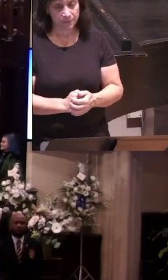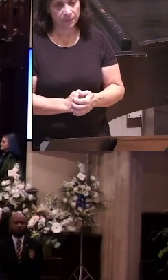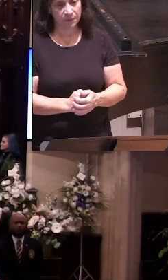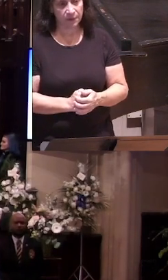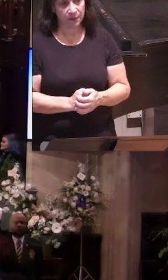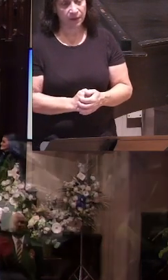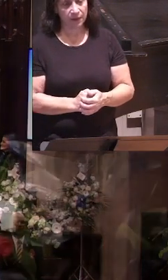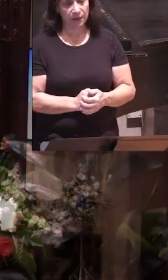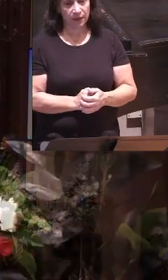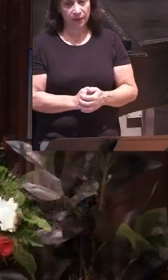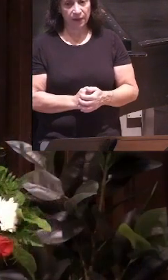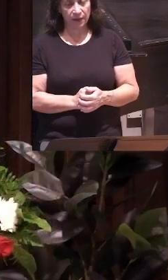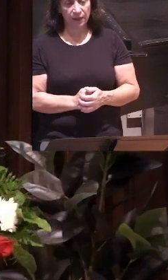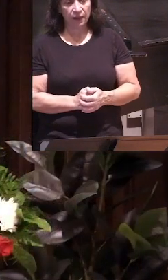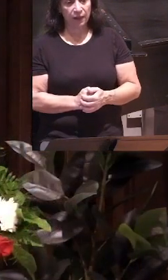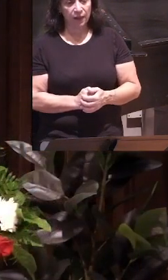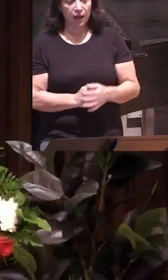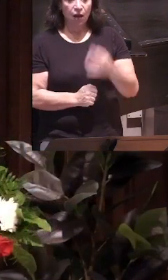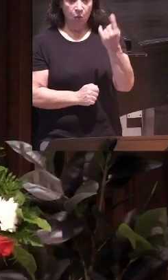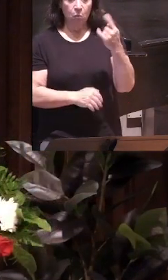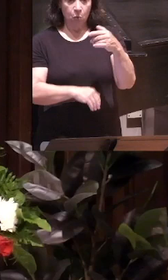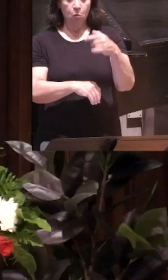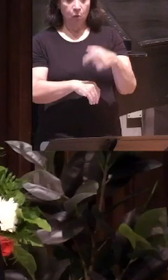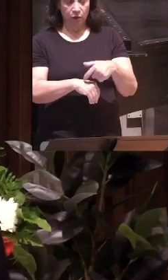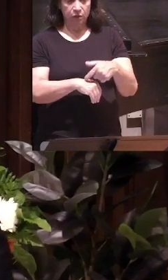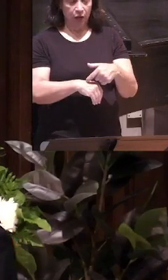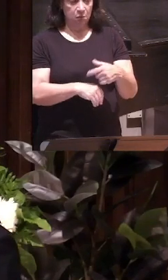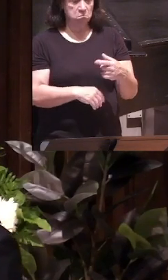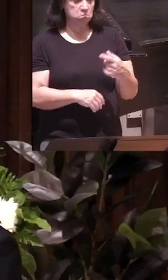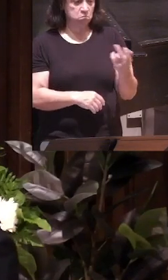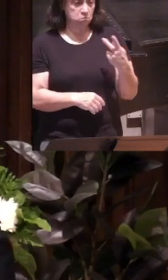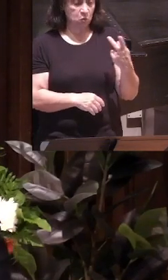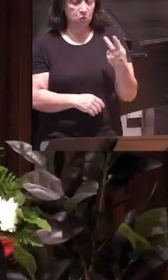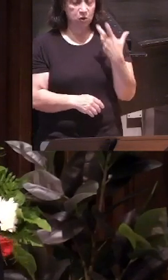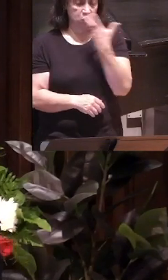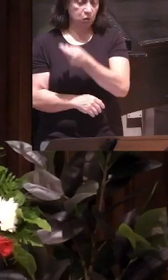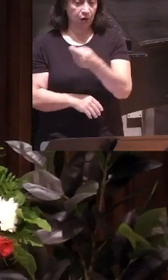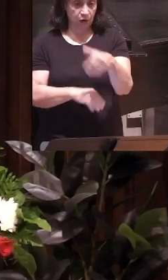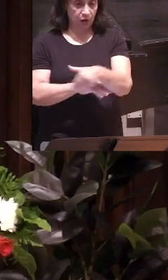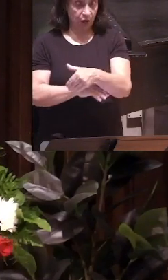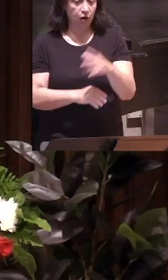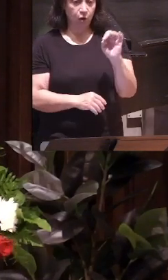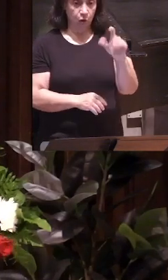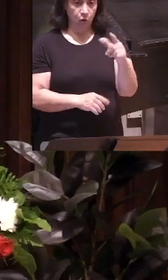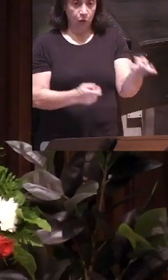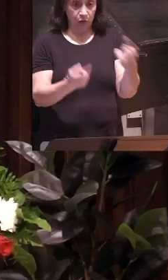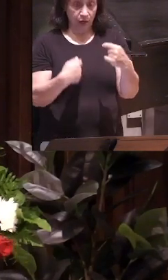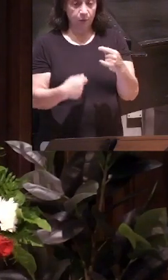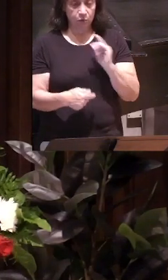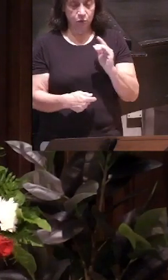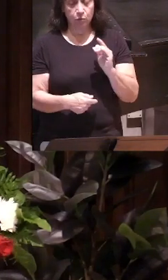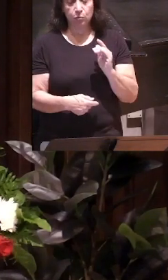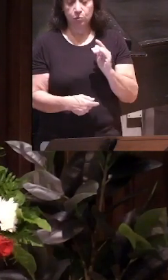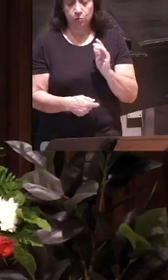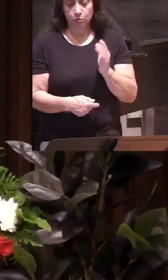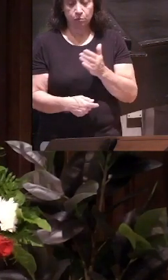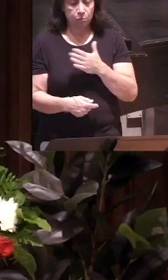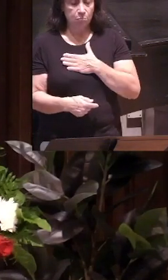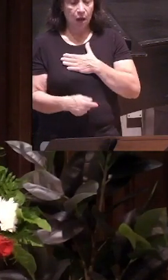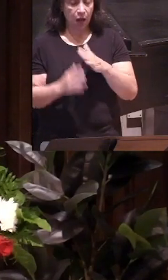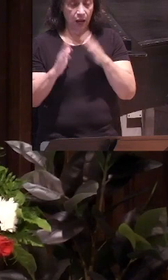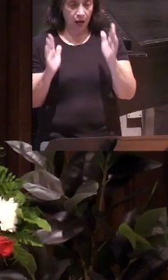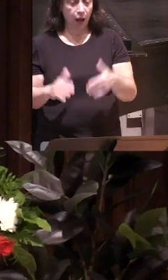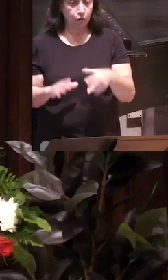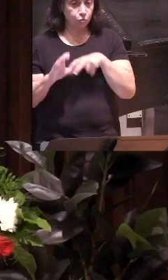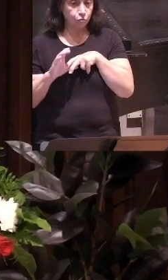Now, on one of our evening outings, Earl came to my house to pick me up. He always drove. He was the